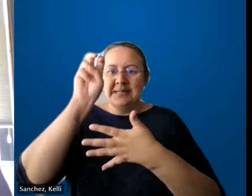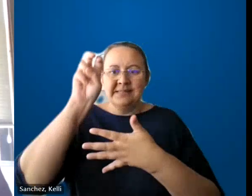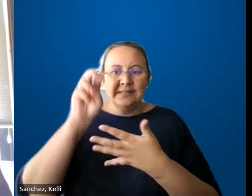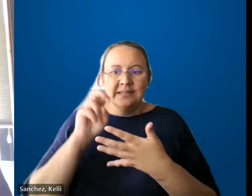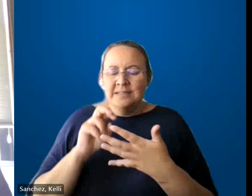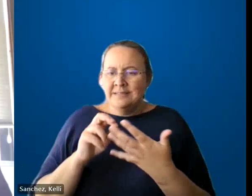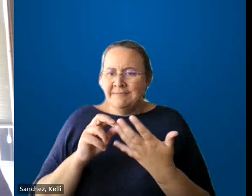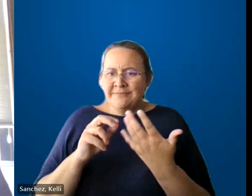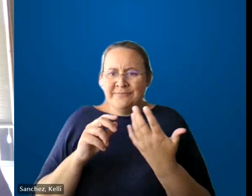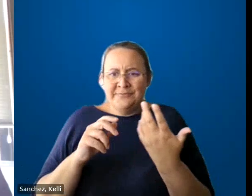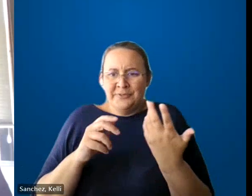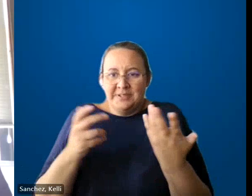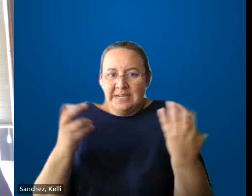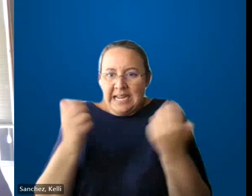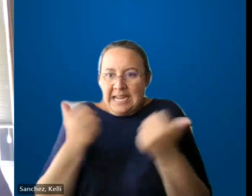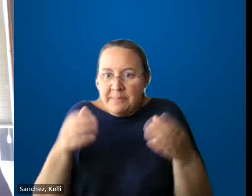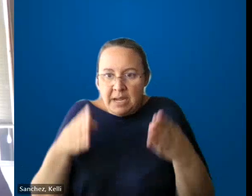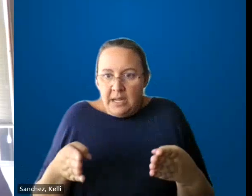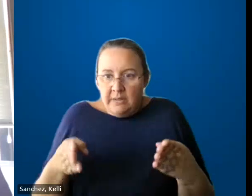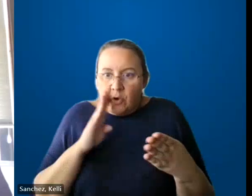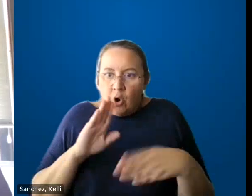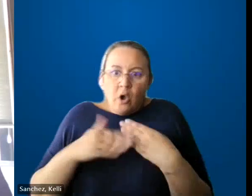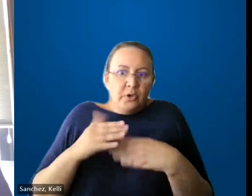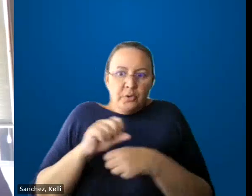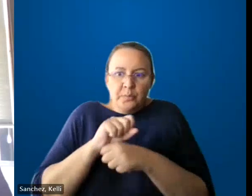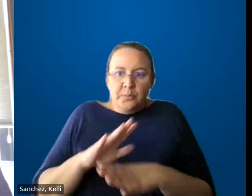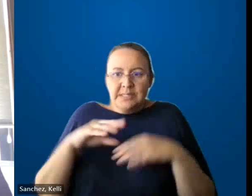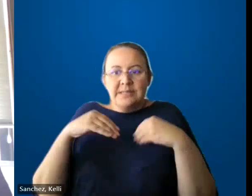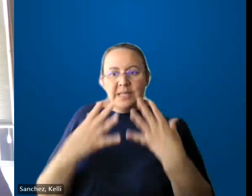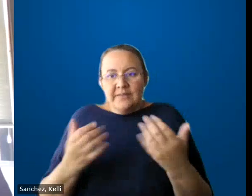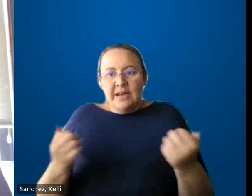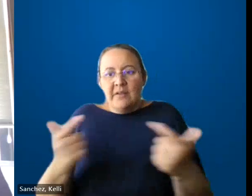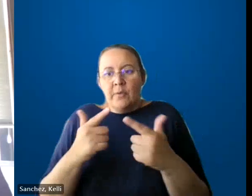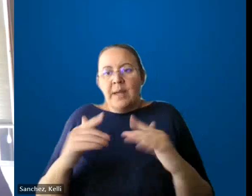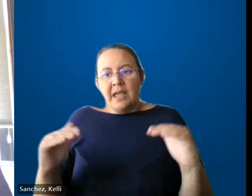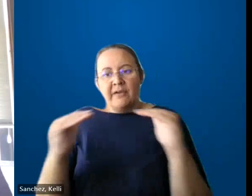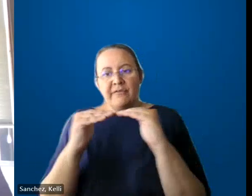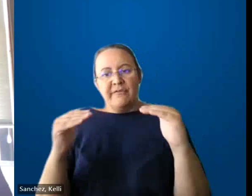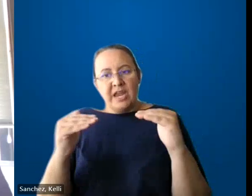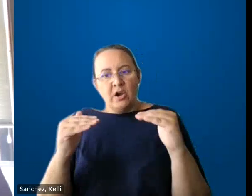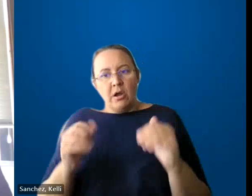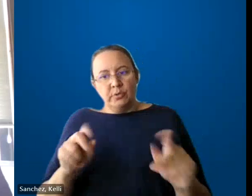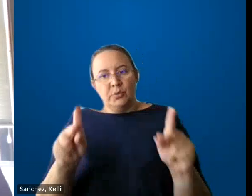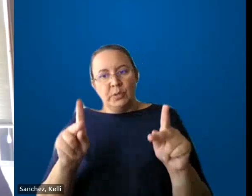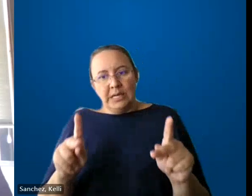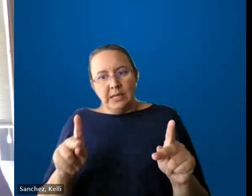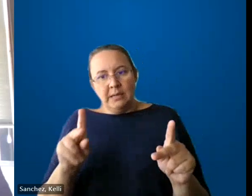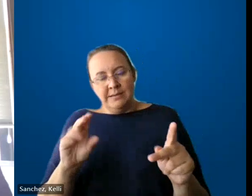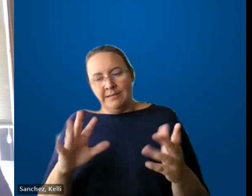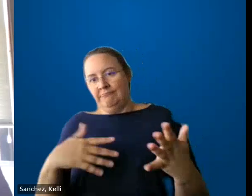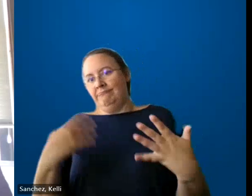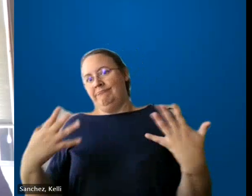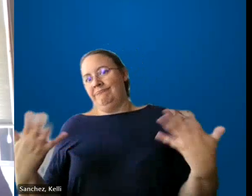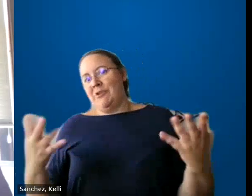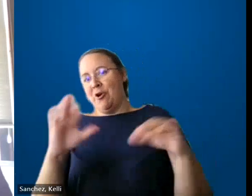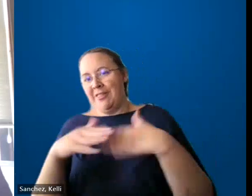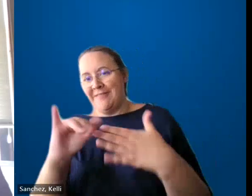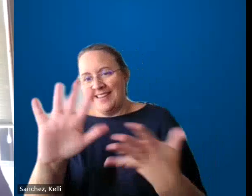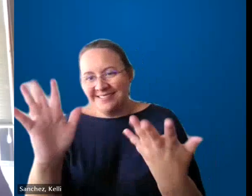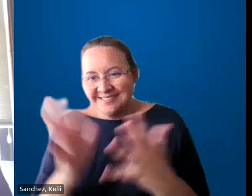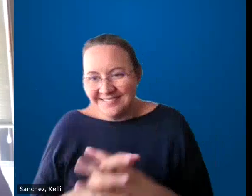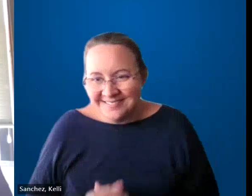walks of life, just, you know, for all of your employees, giving everyone a fair shake, you know, all of those things. I could keep going, all of it.